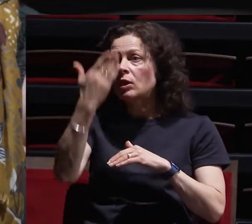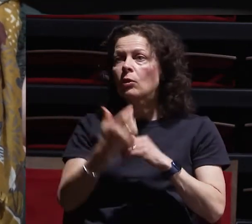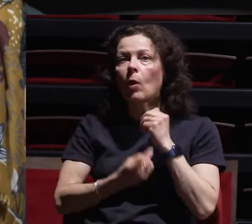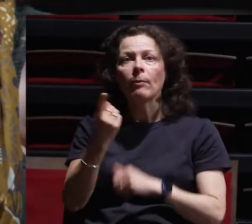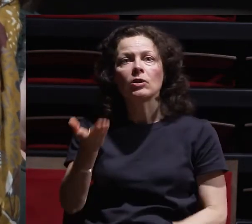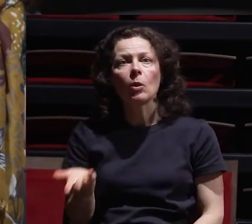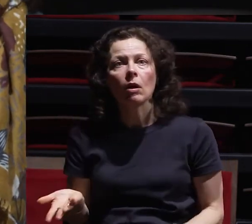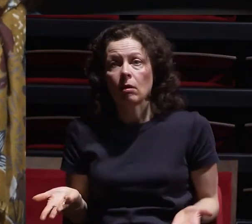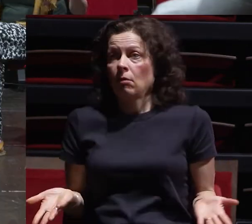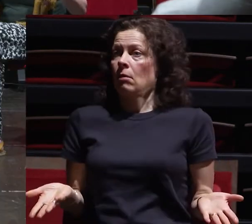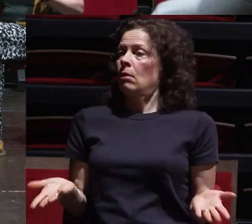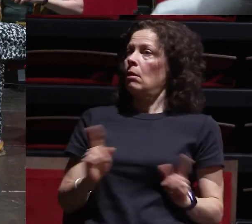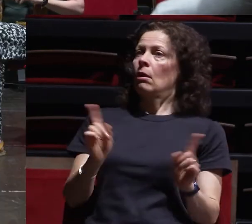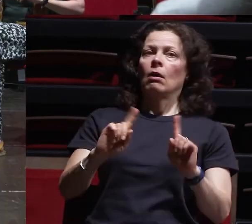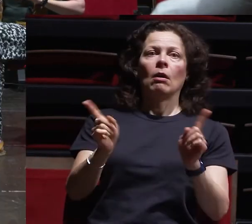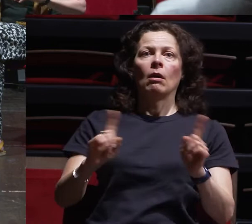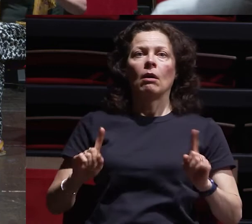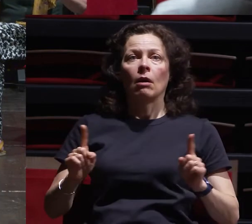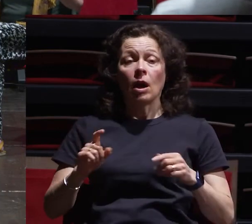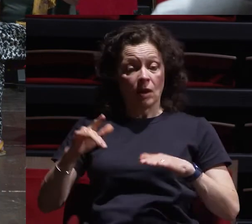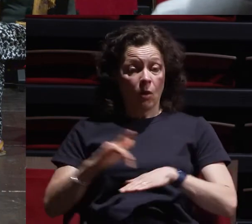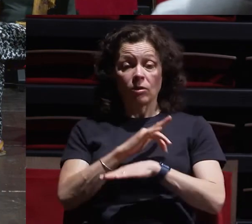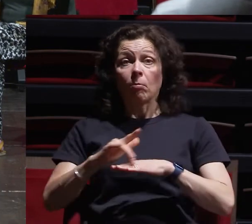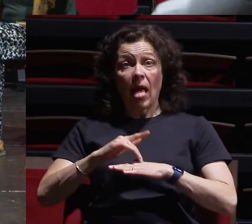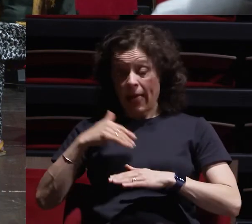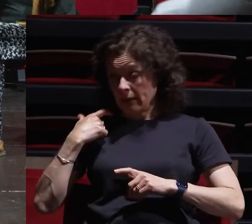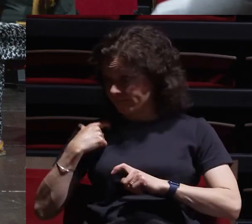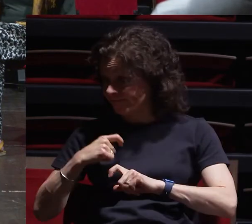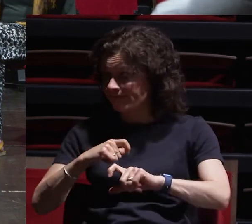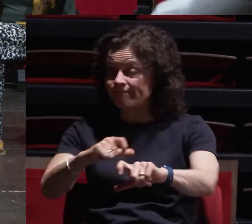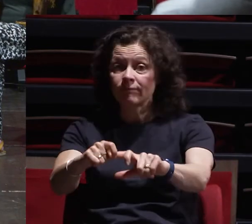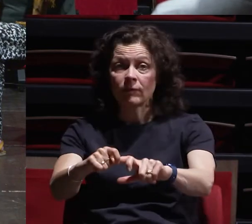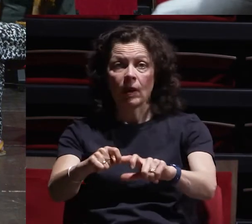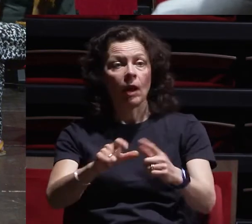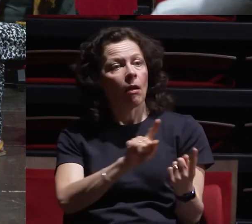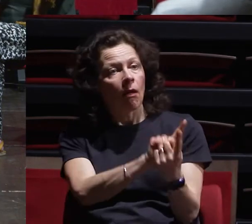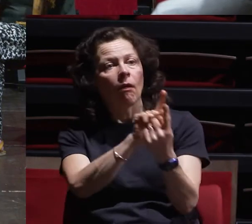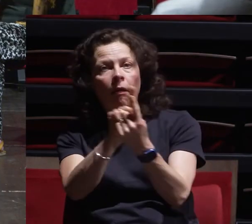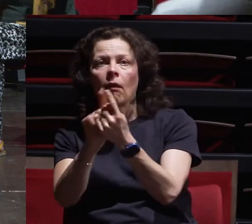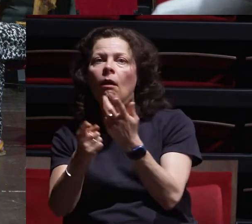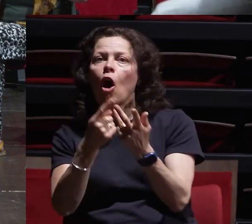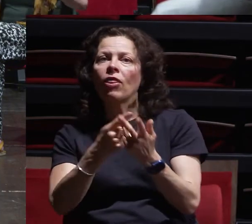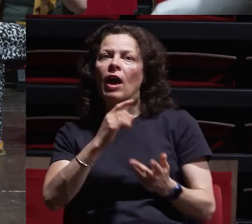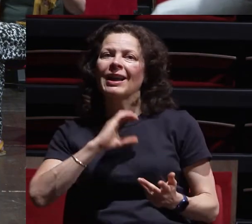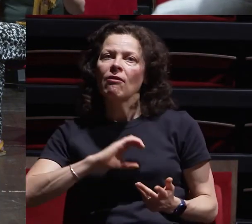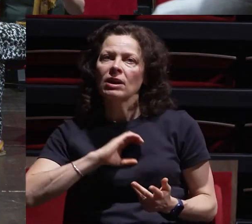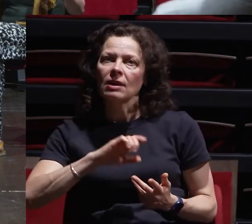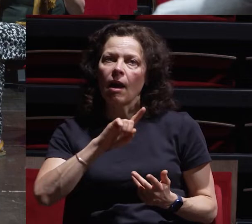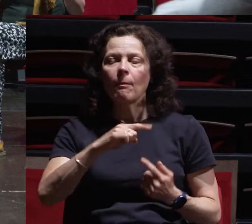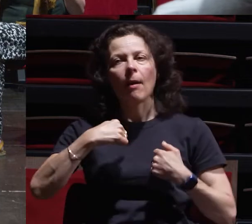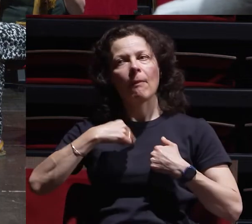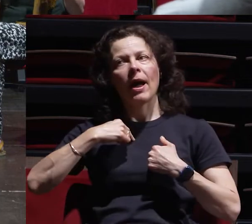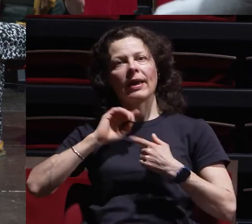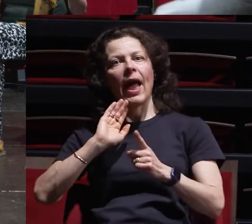never find out what happens to her. And obviously the play continues because we, look at other characters.